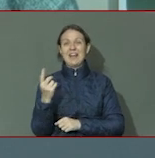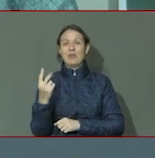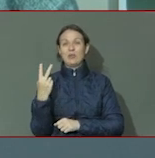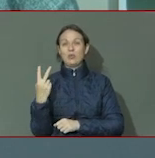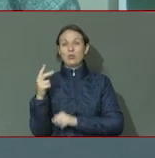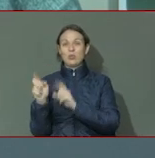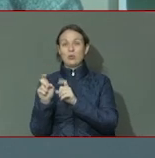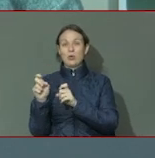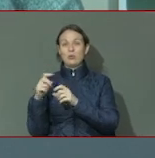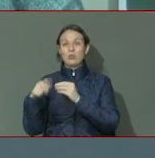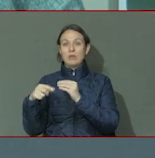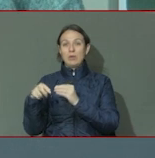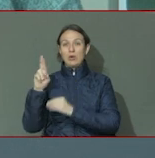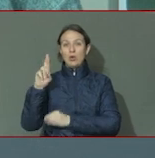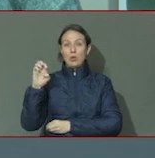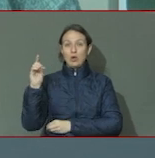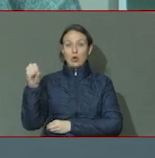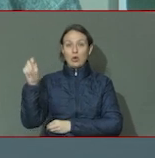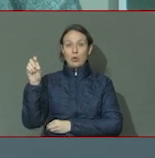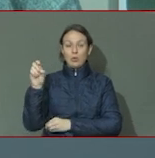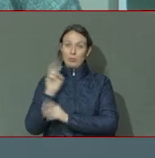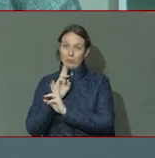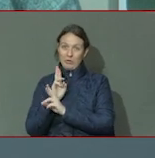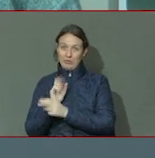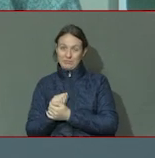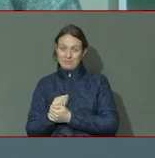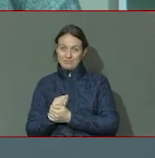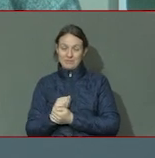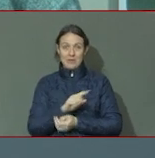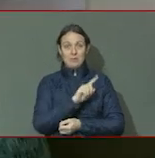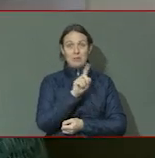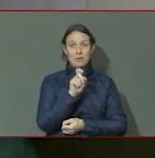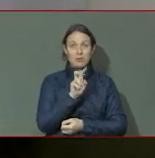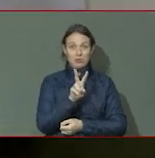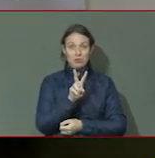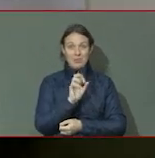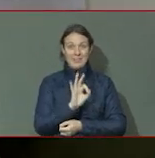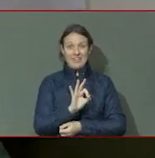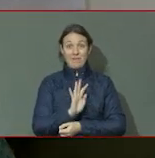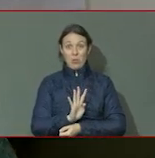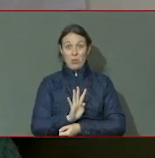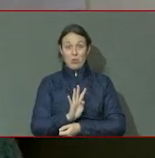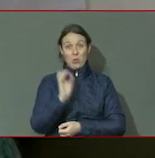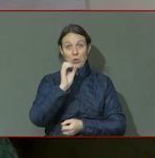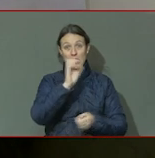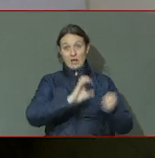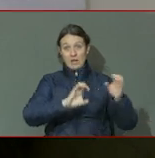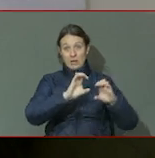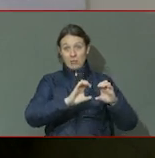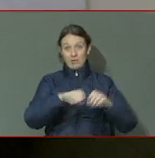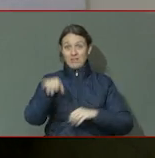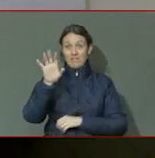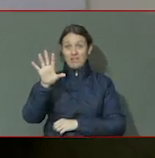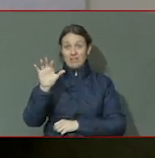redox reactions. Okay, but for now, question 2, 3, 4, organic chemistry, and then 5